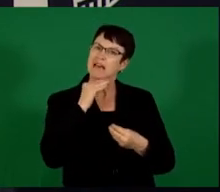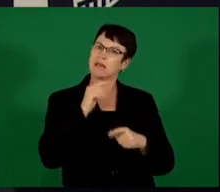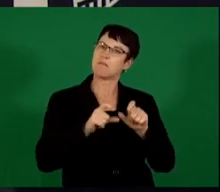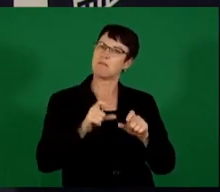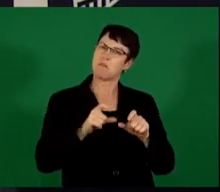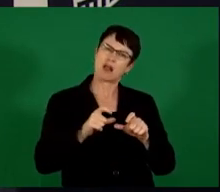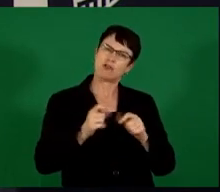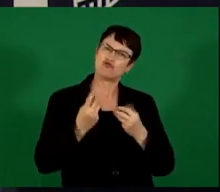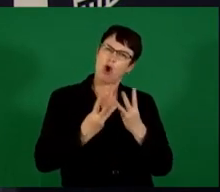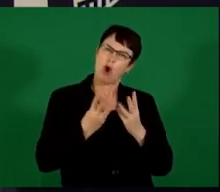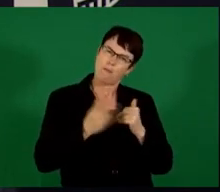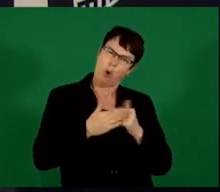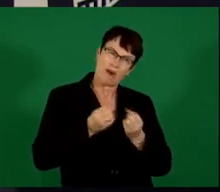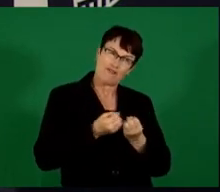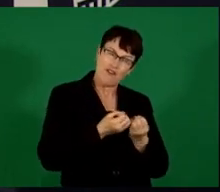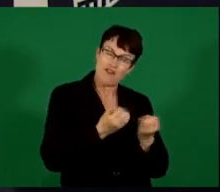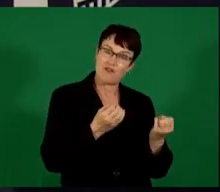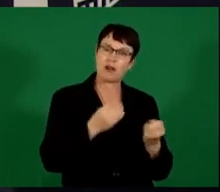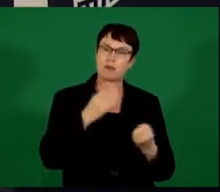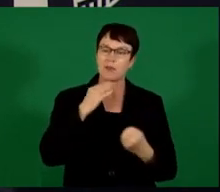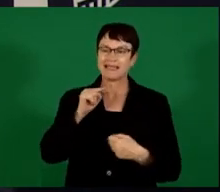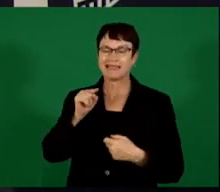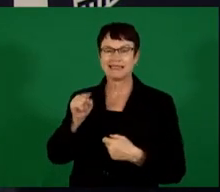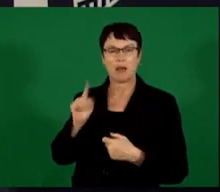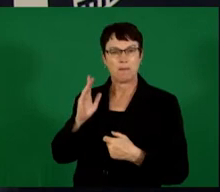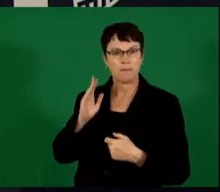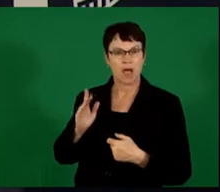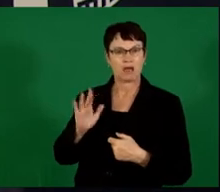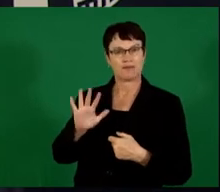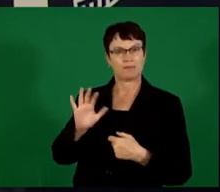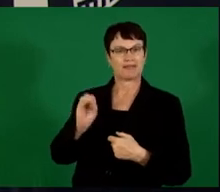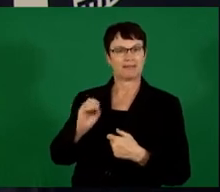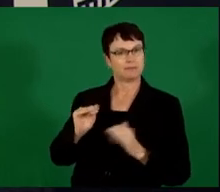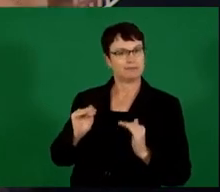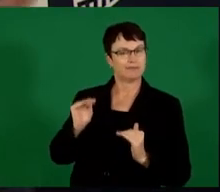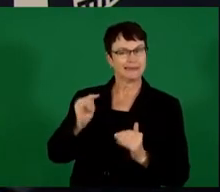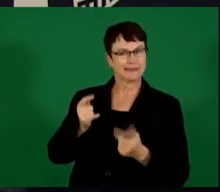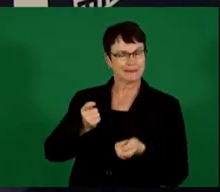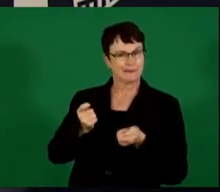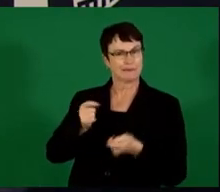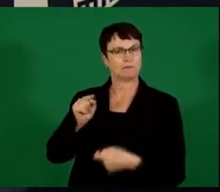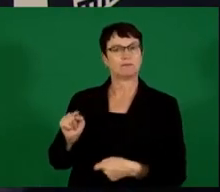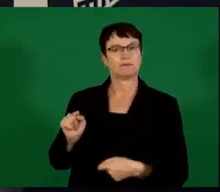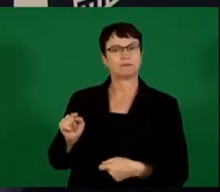significantly. Now, you know, those numbers may have changed slightly, but I'm using broad